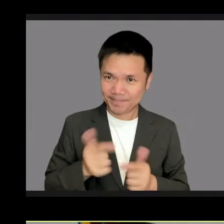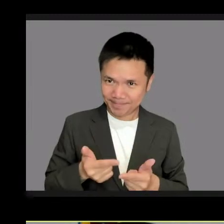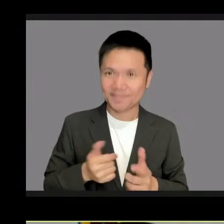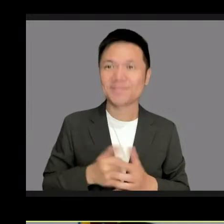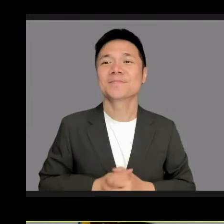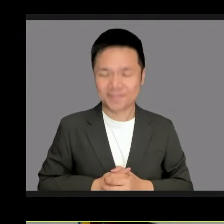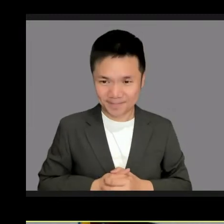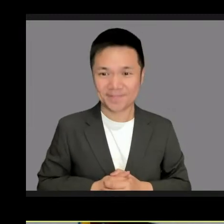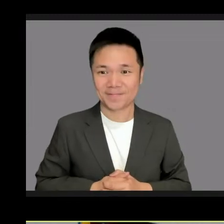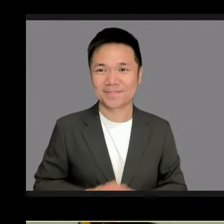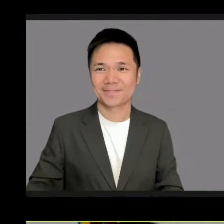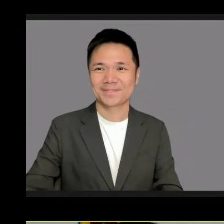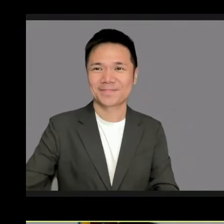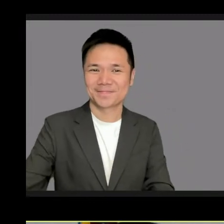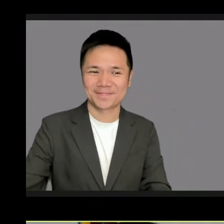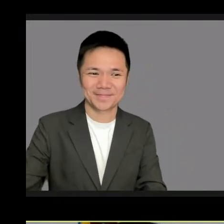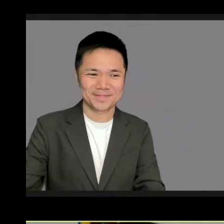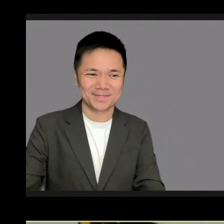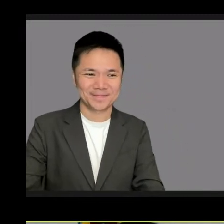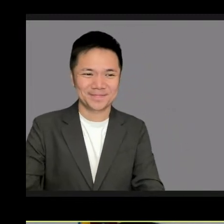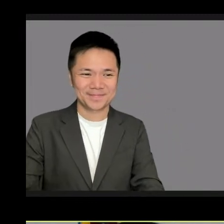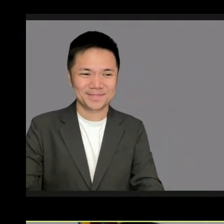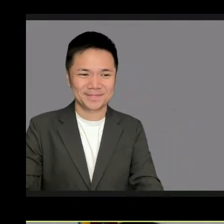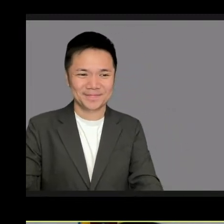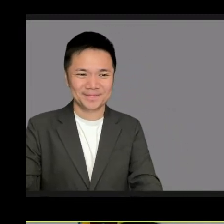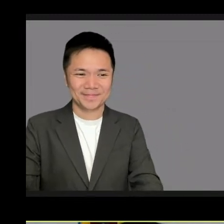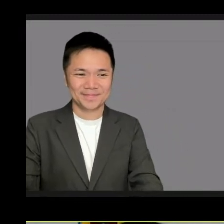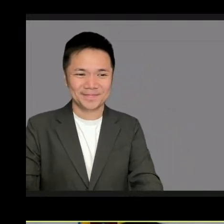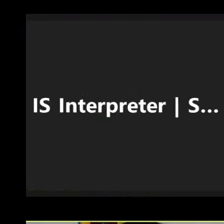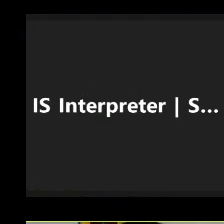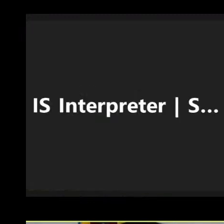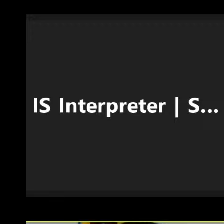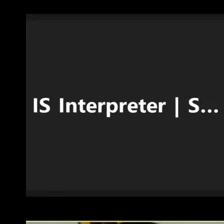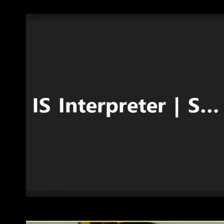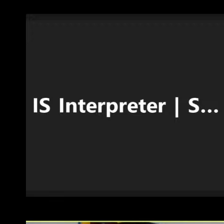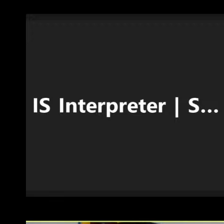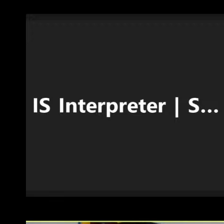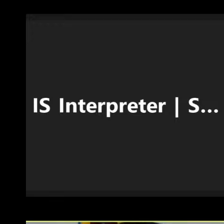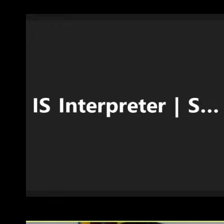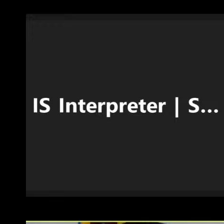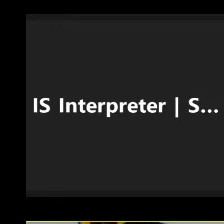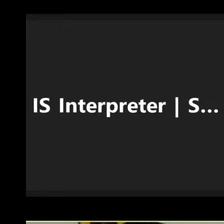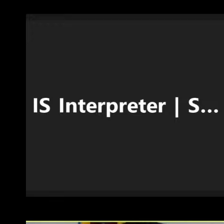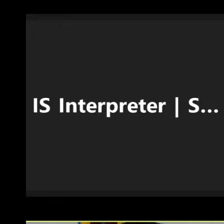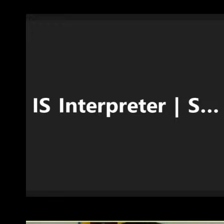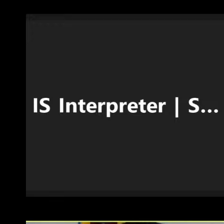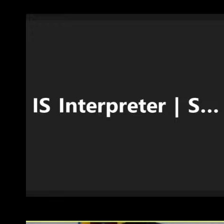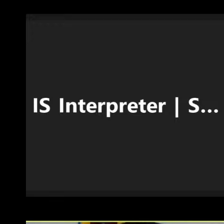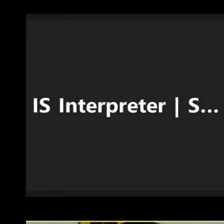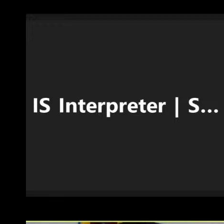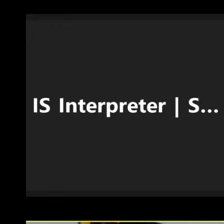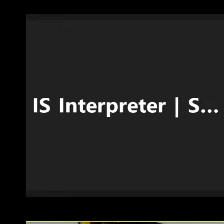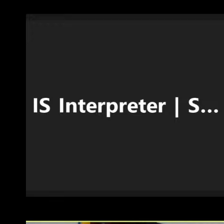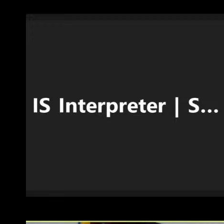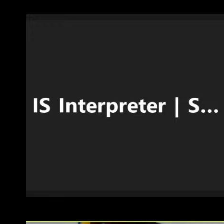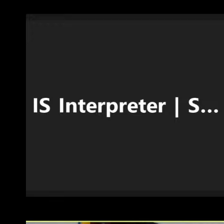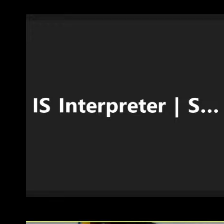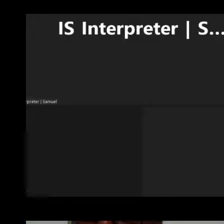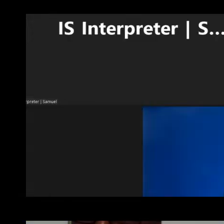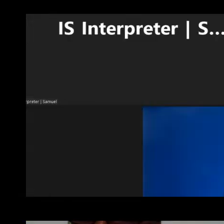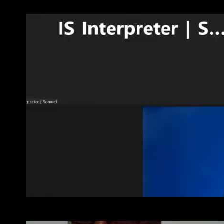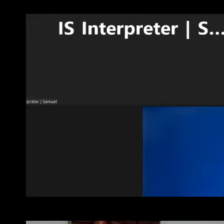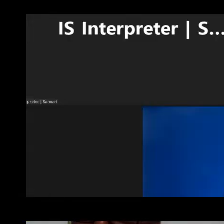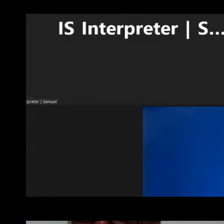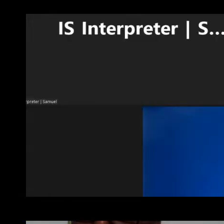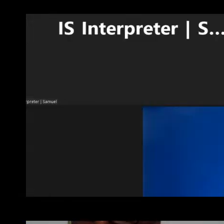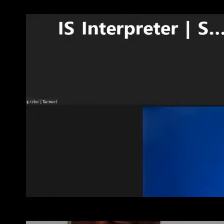anything that is there on the net, you need to be looking at that a person on